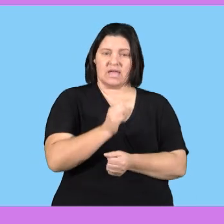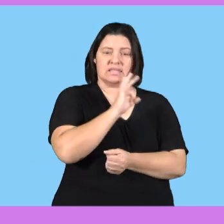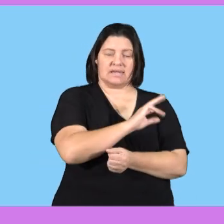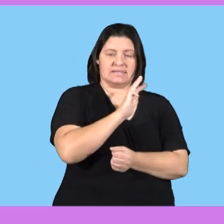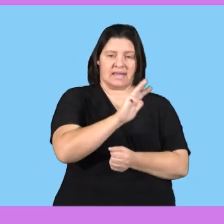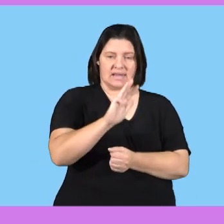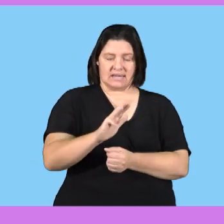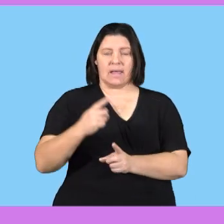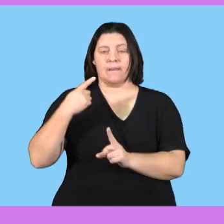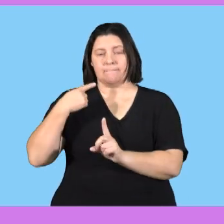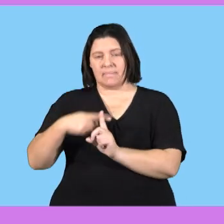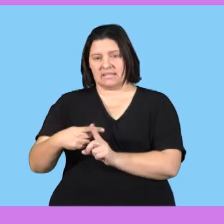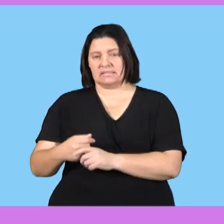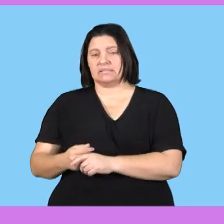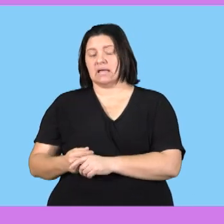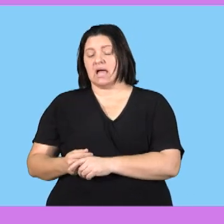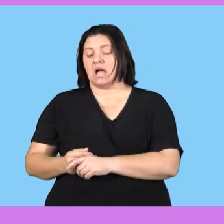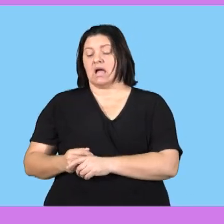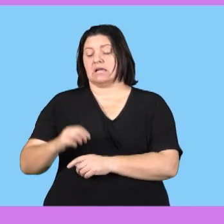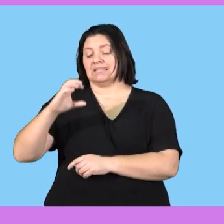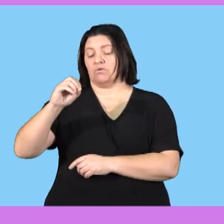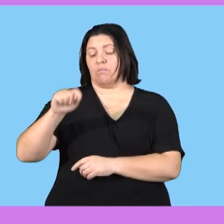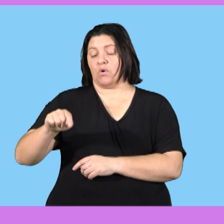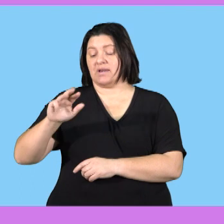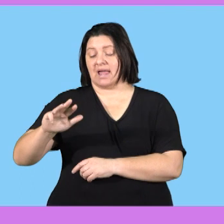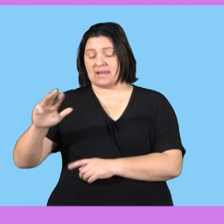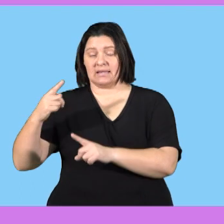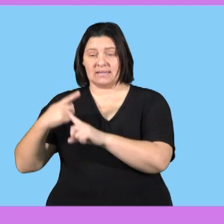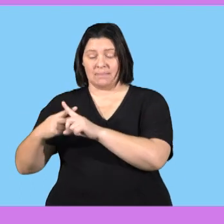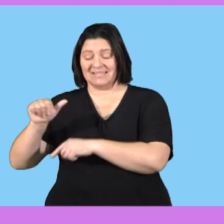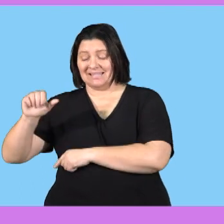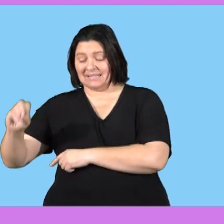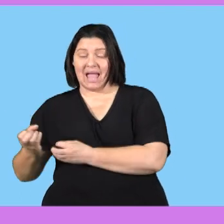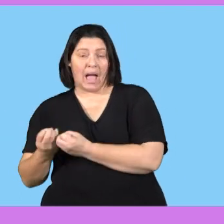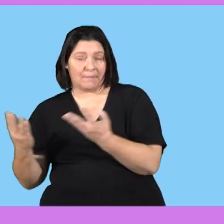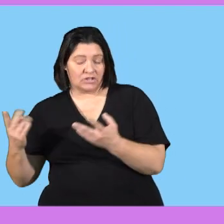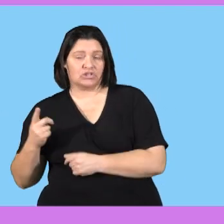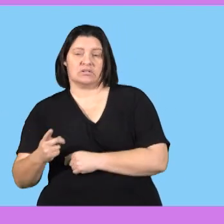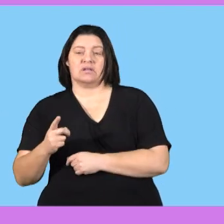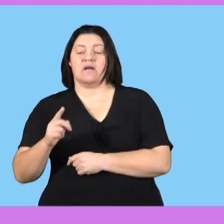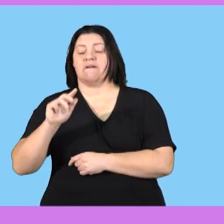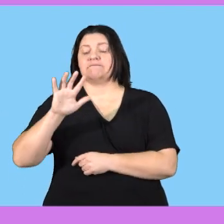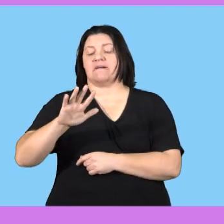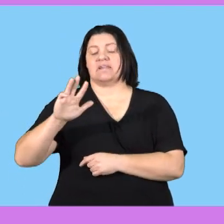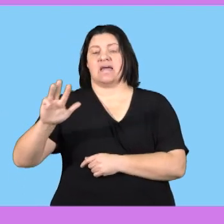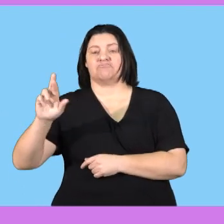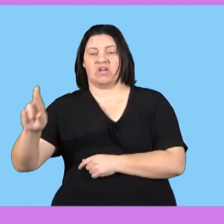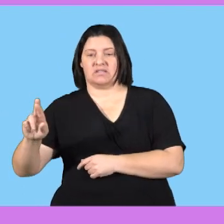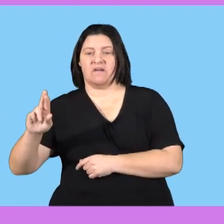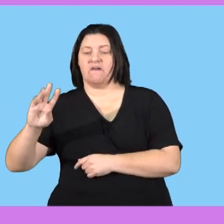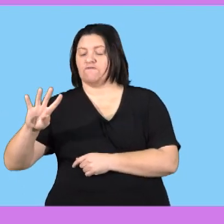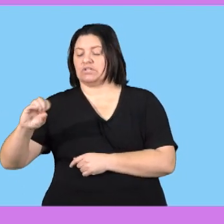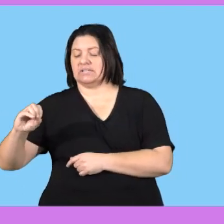cost, 399 Rand, plus, so if I simplify this part in brackets, I get an amount of 59